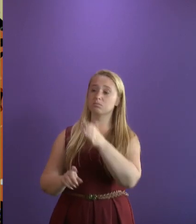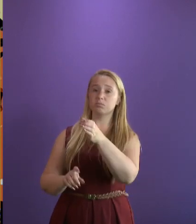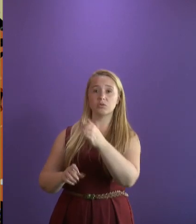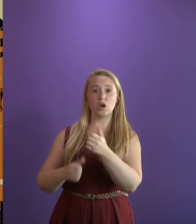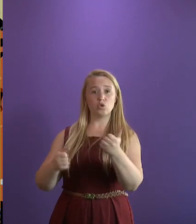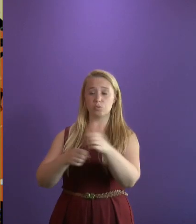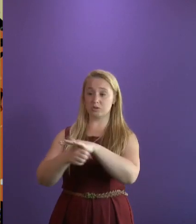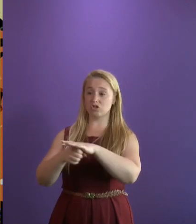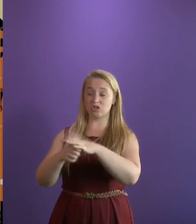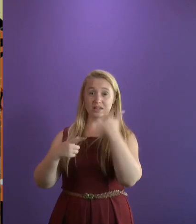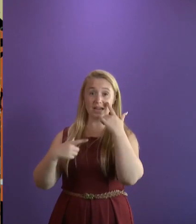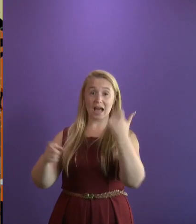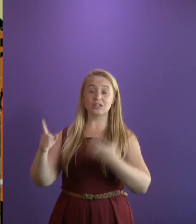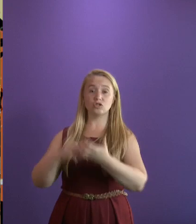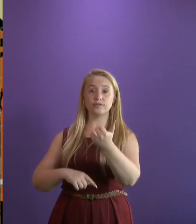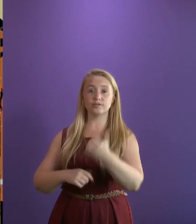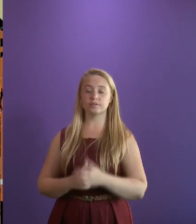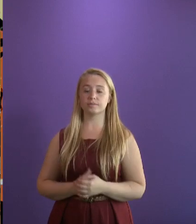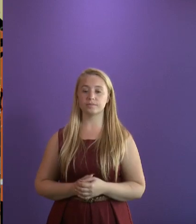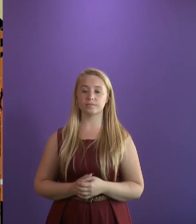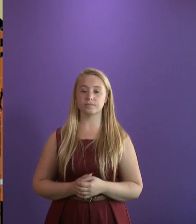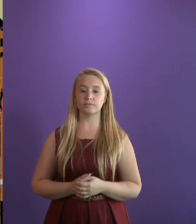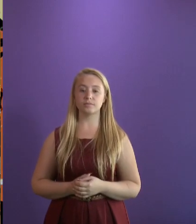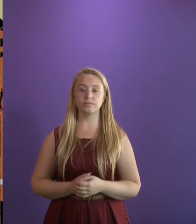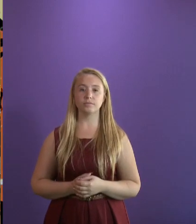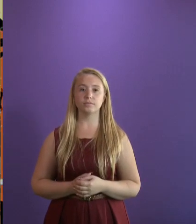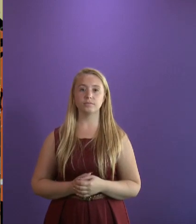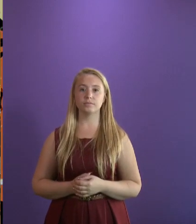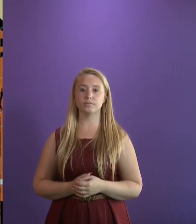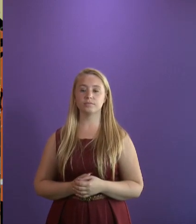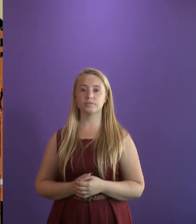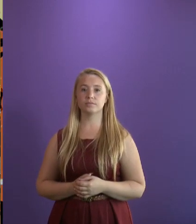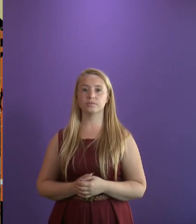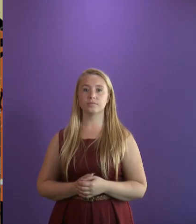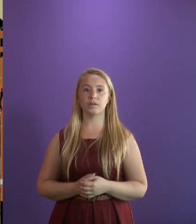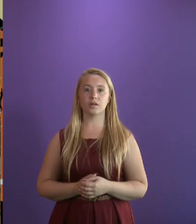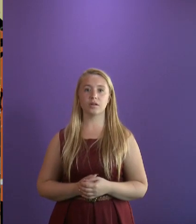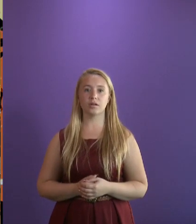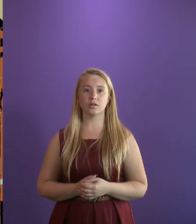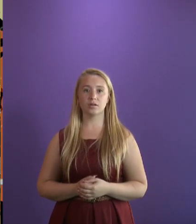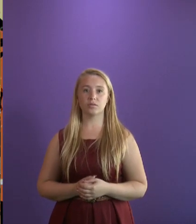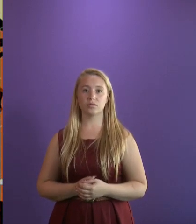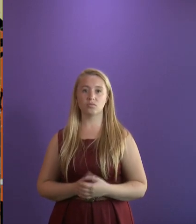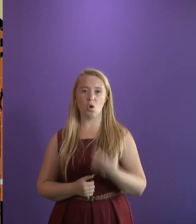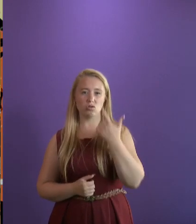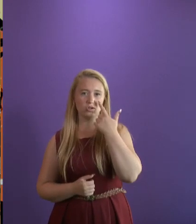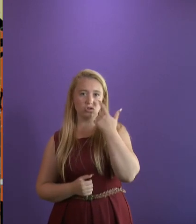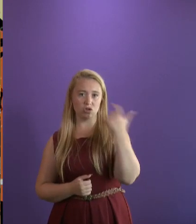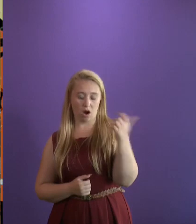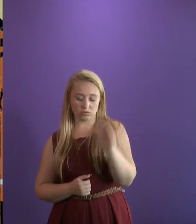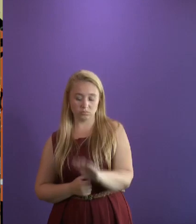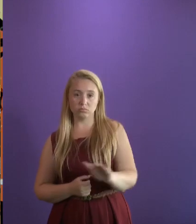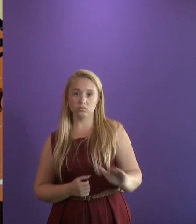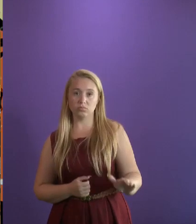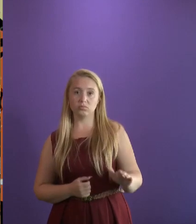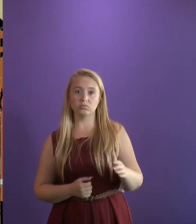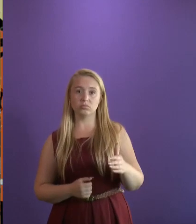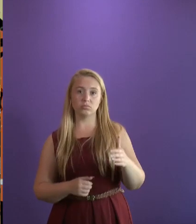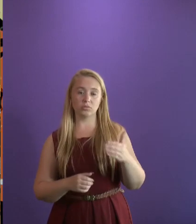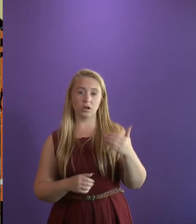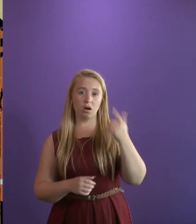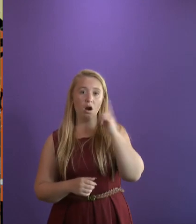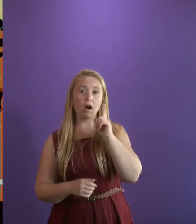raise something else as well? What you also find is that when you speak to, you know, really young children, you know, you'll talk to girls and girls will say,